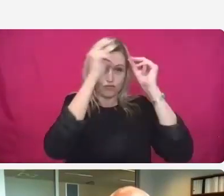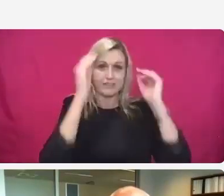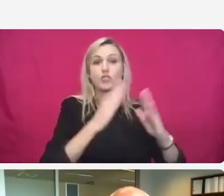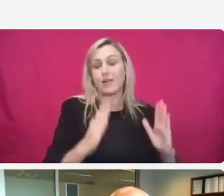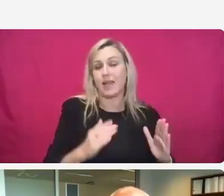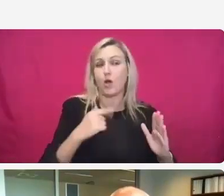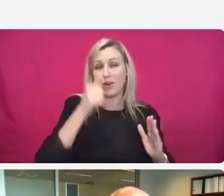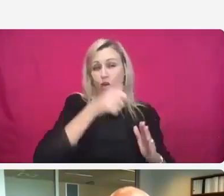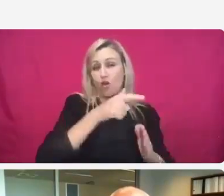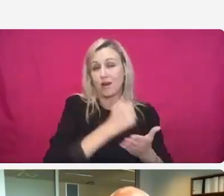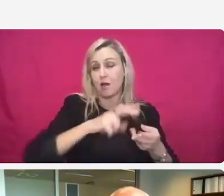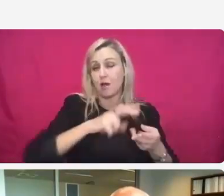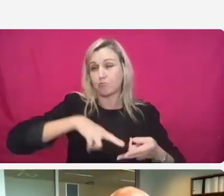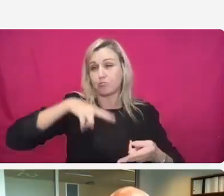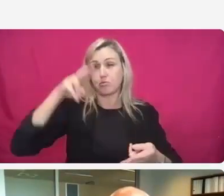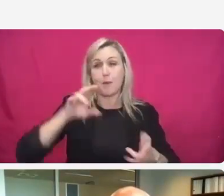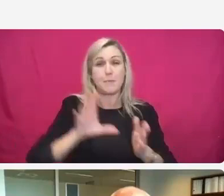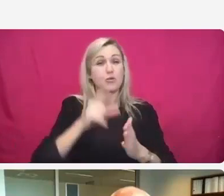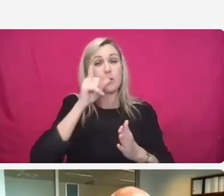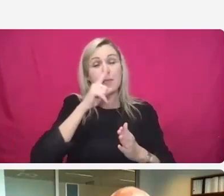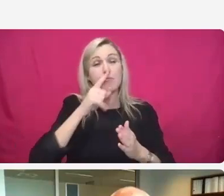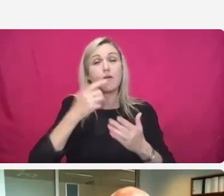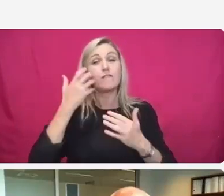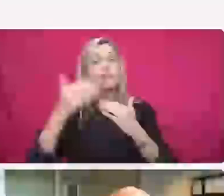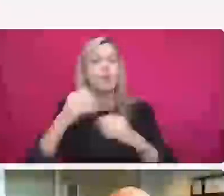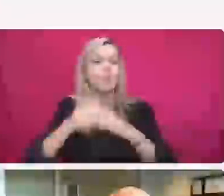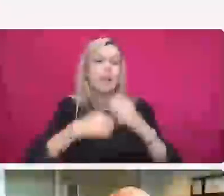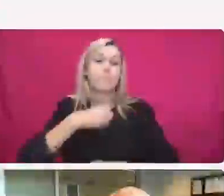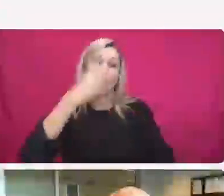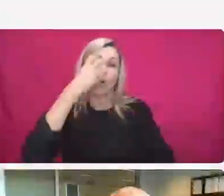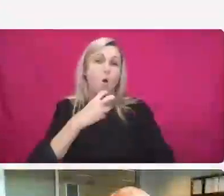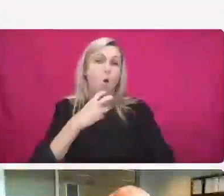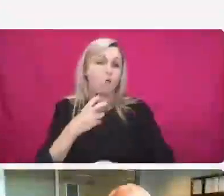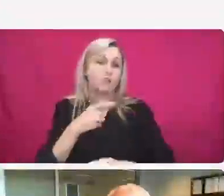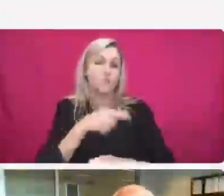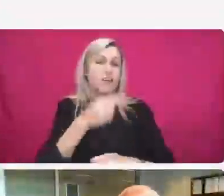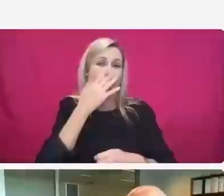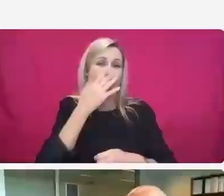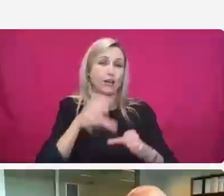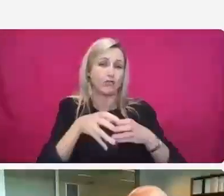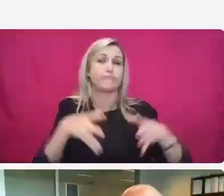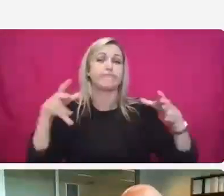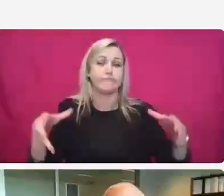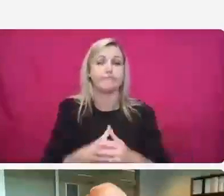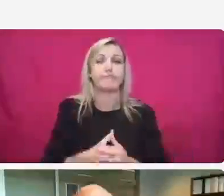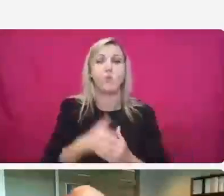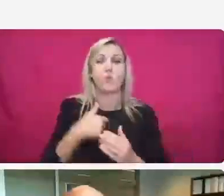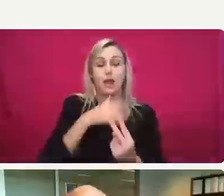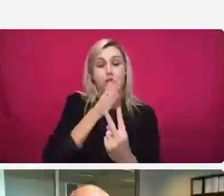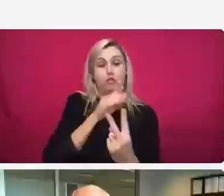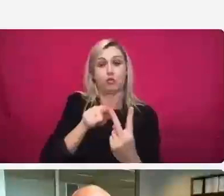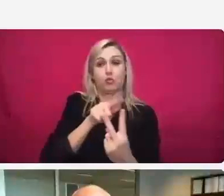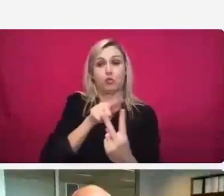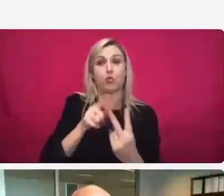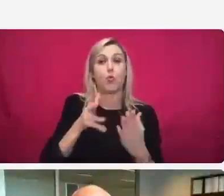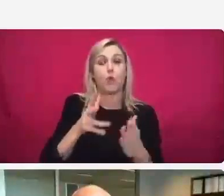is growing as the Australian population ages. So we've got two milestones to our delivery of the